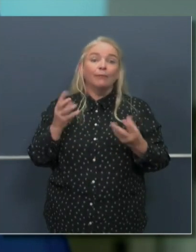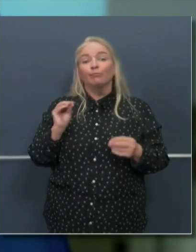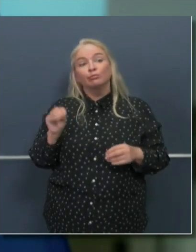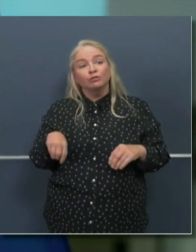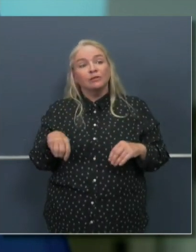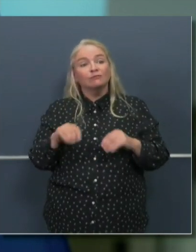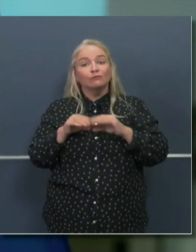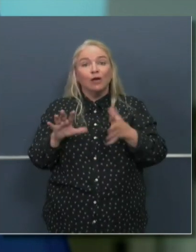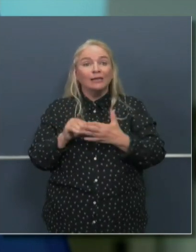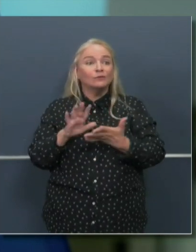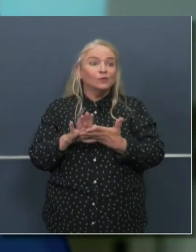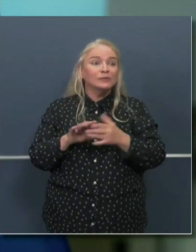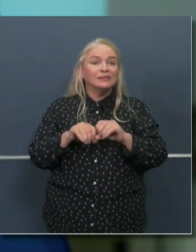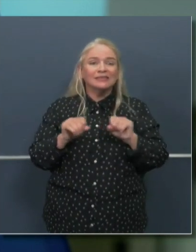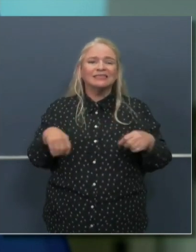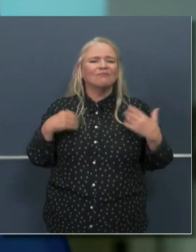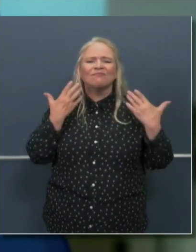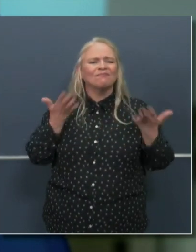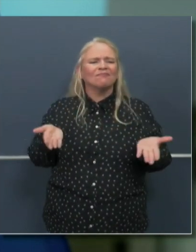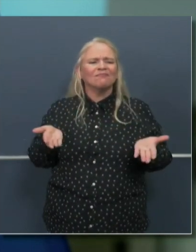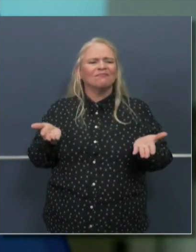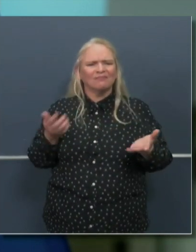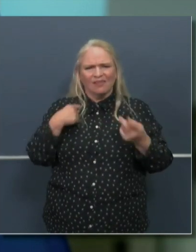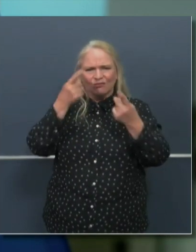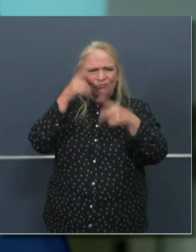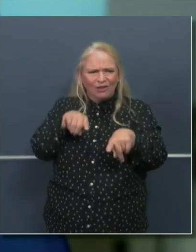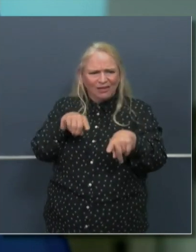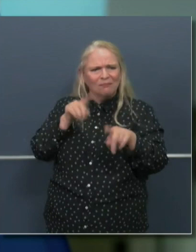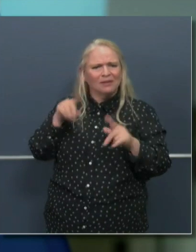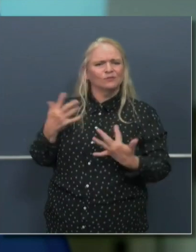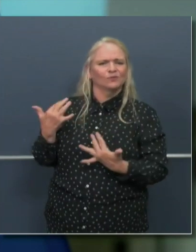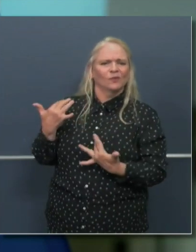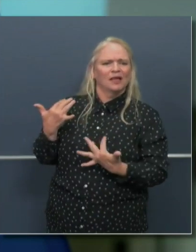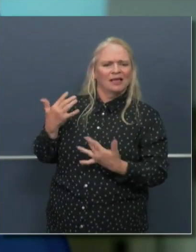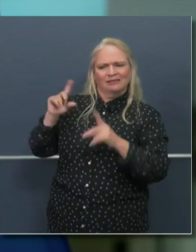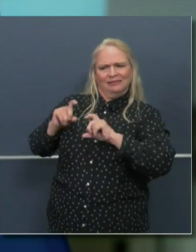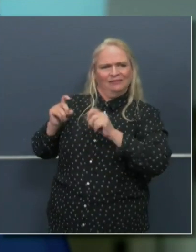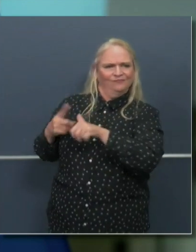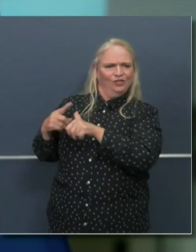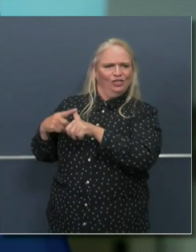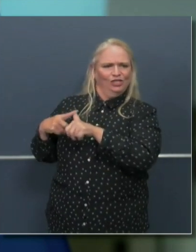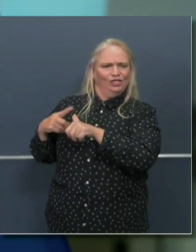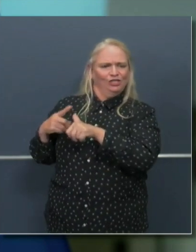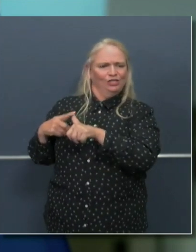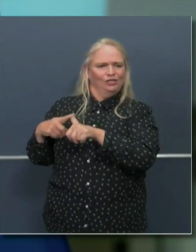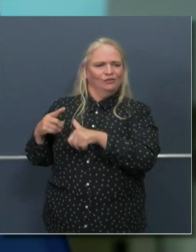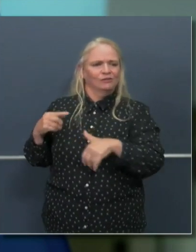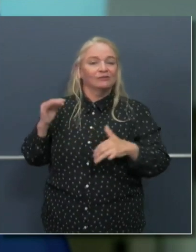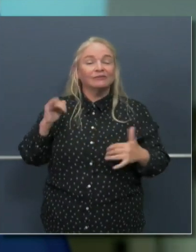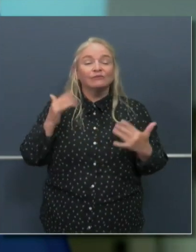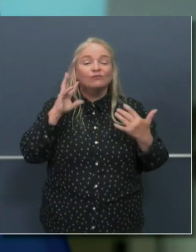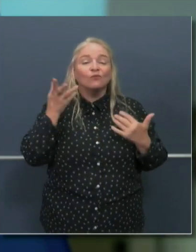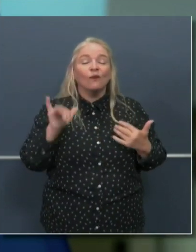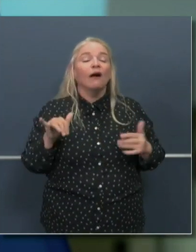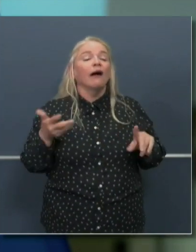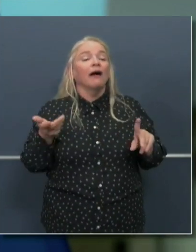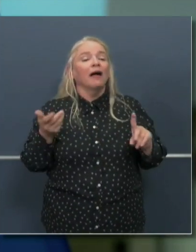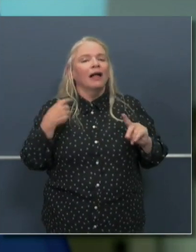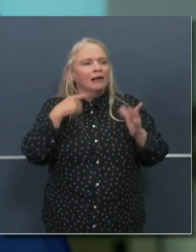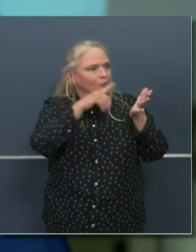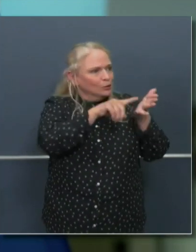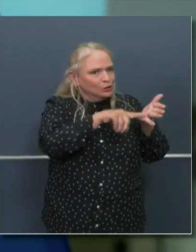as it relates to testing, and we agree with you, and that's exactly why I've been previewing. Monday I previewed, it's why I'm previewing you again, the work that